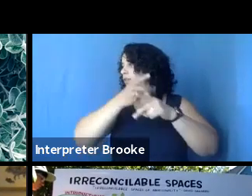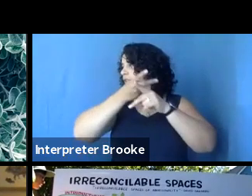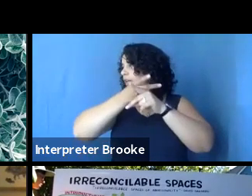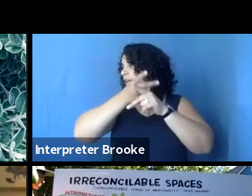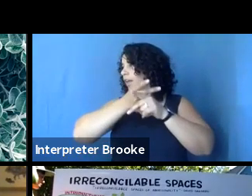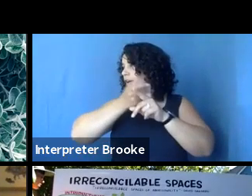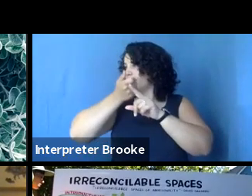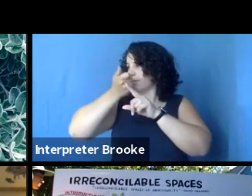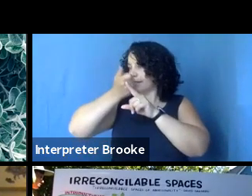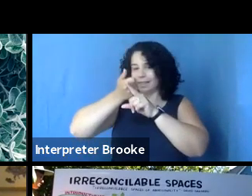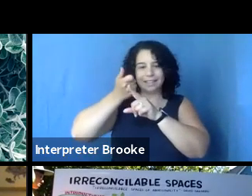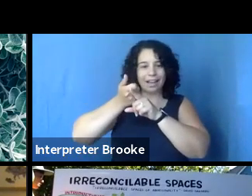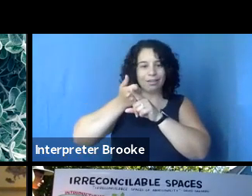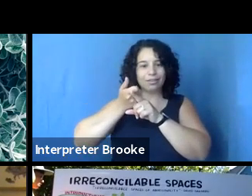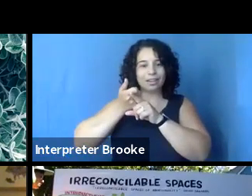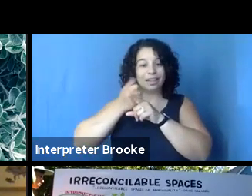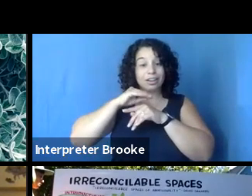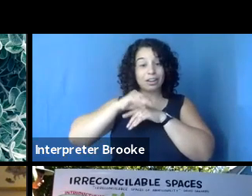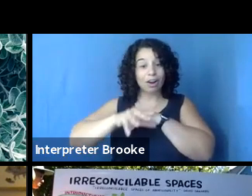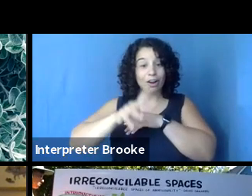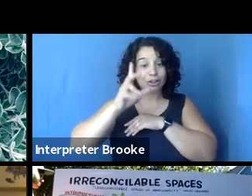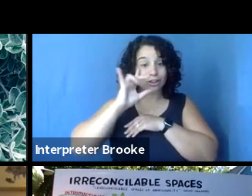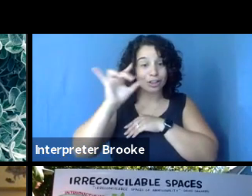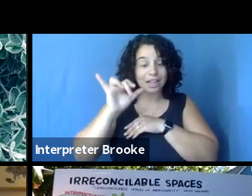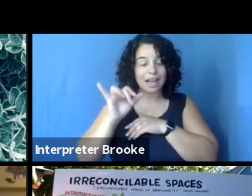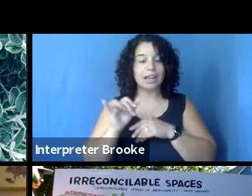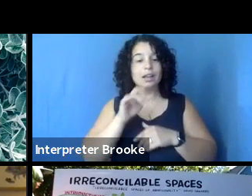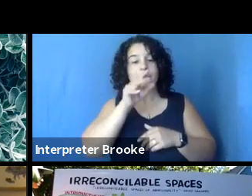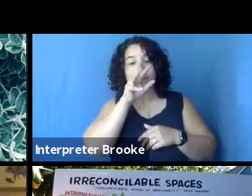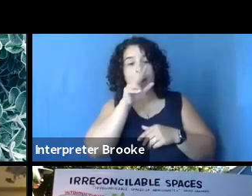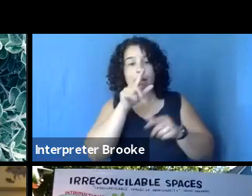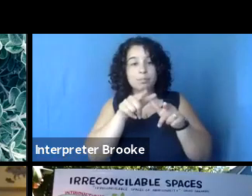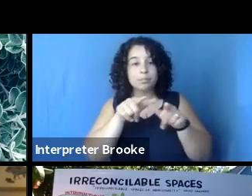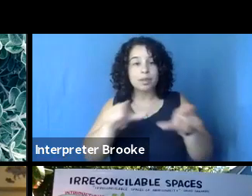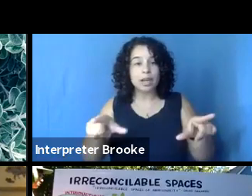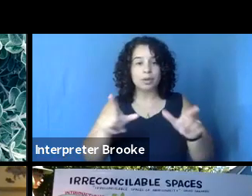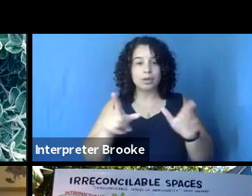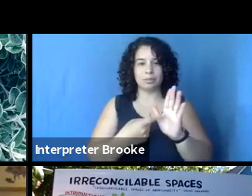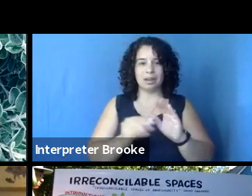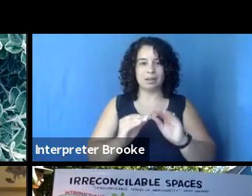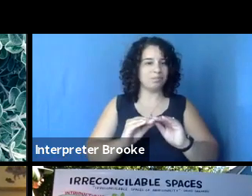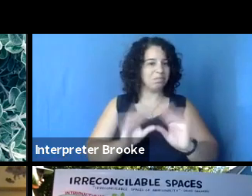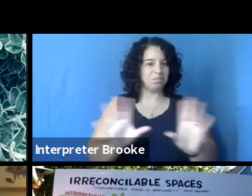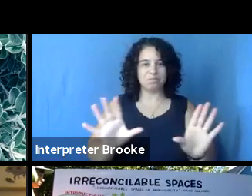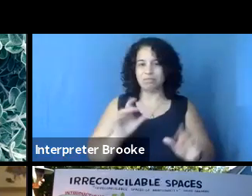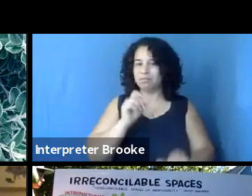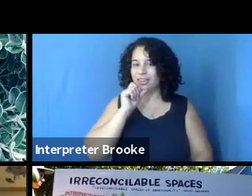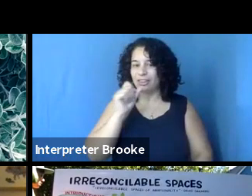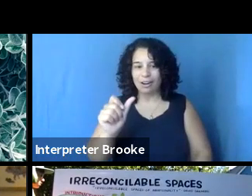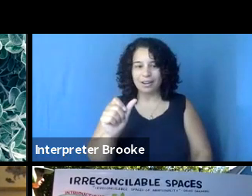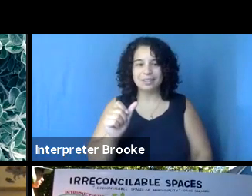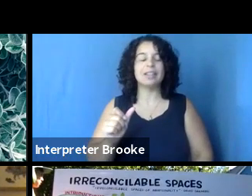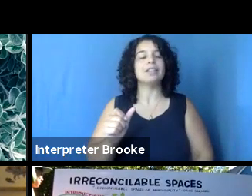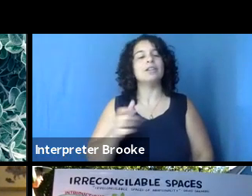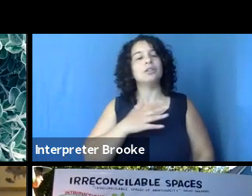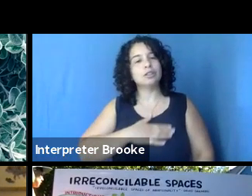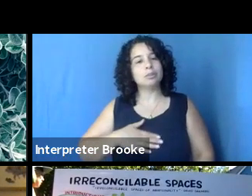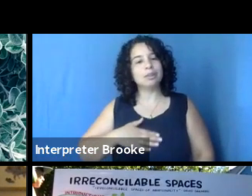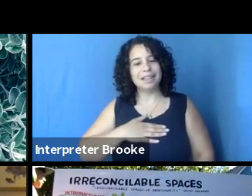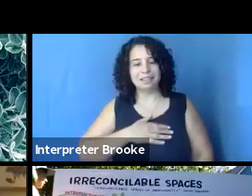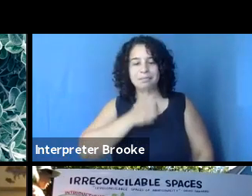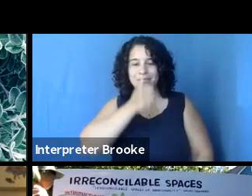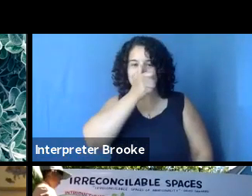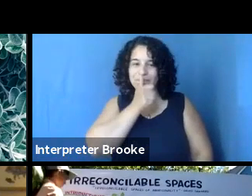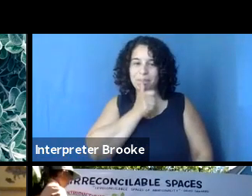perform language in the ways that I want and feel the need to. So I appreciate any patience with me as I